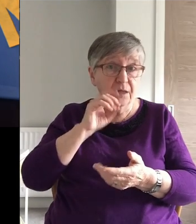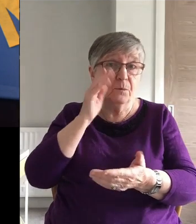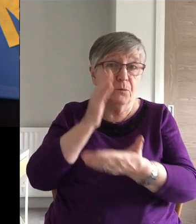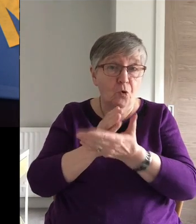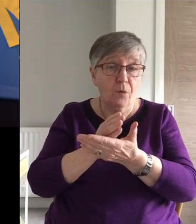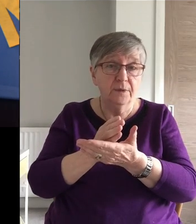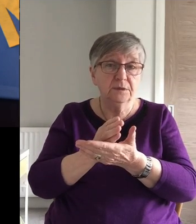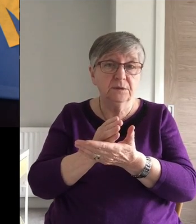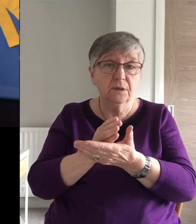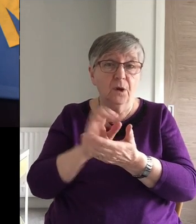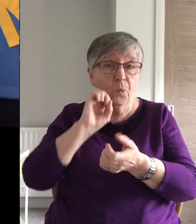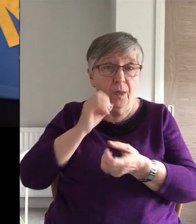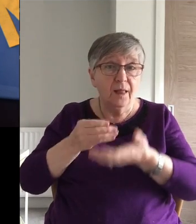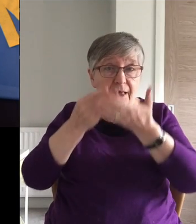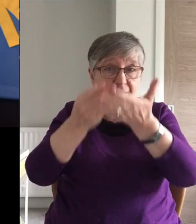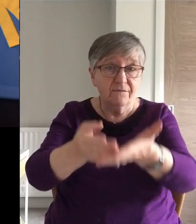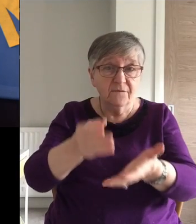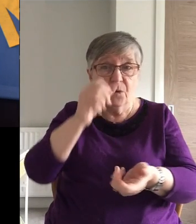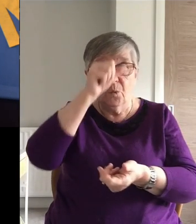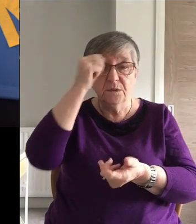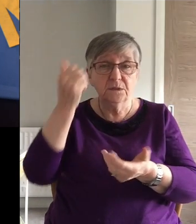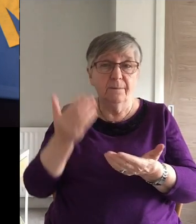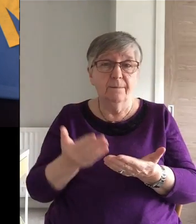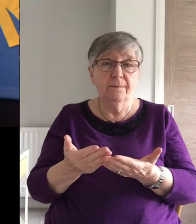promised, verse 5, to give.